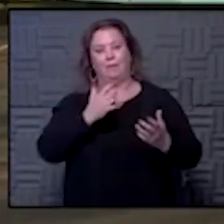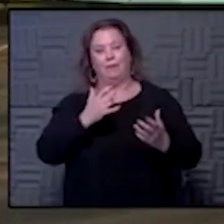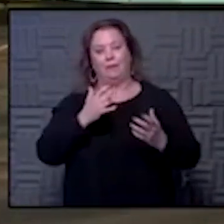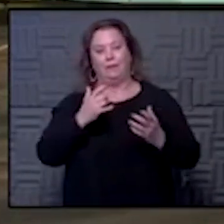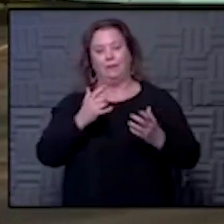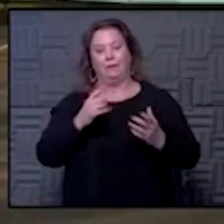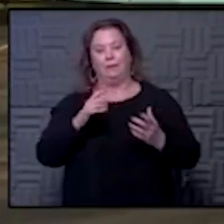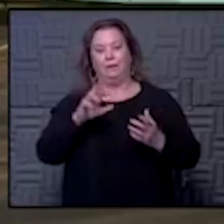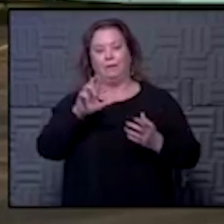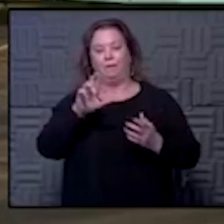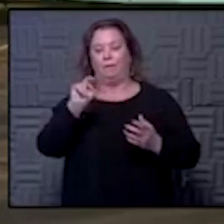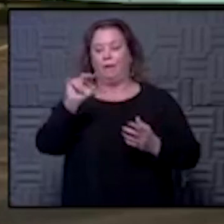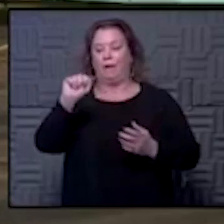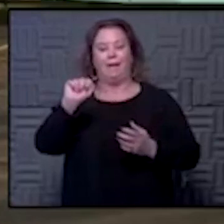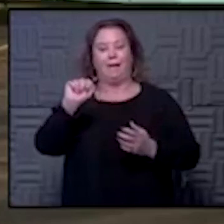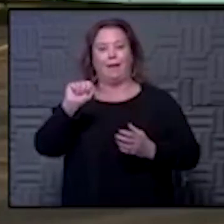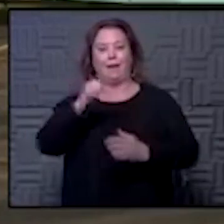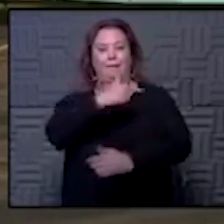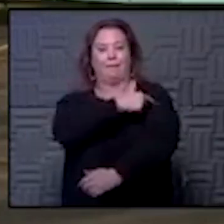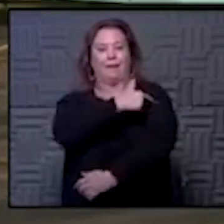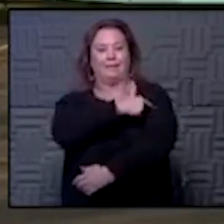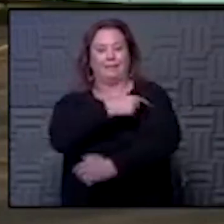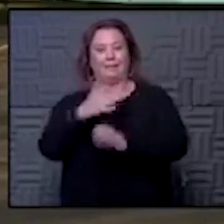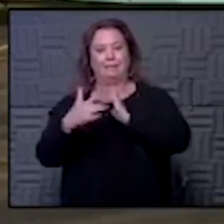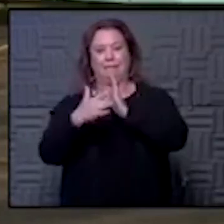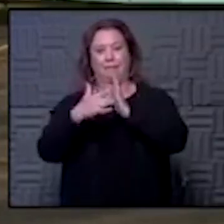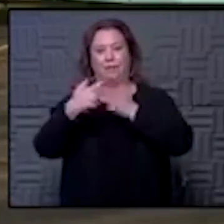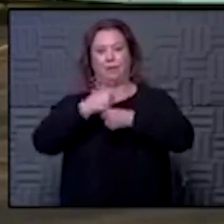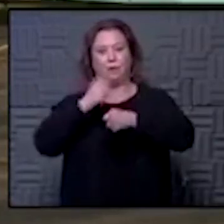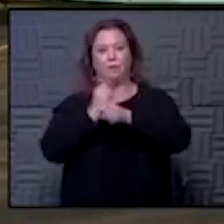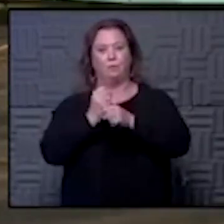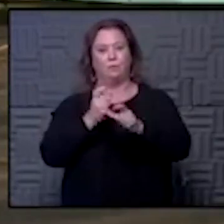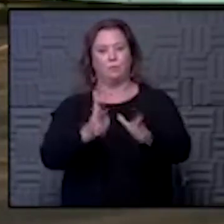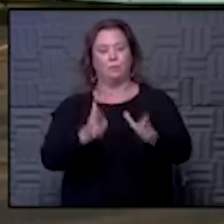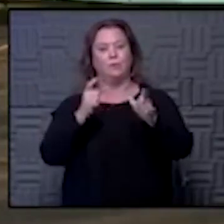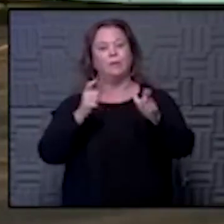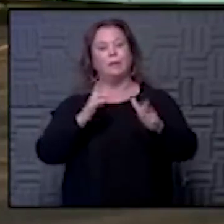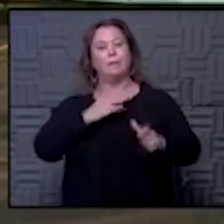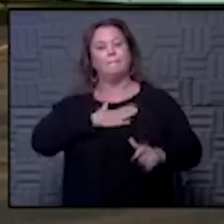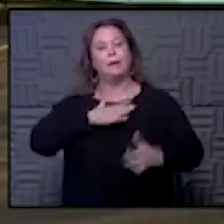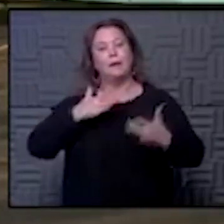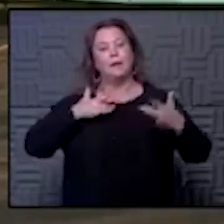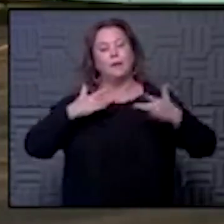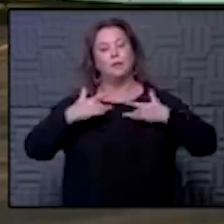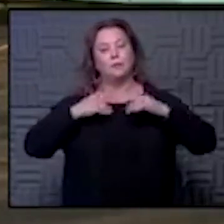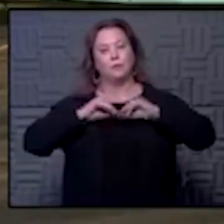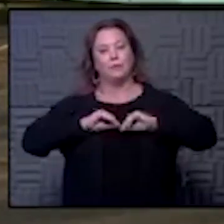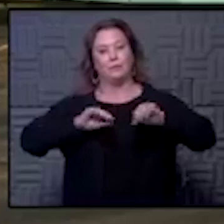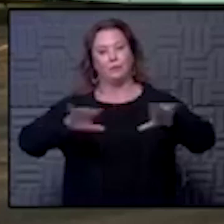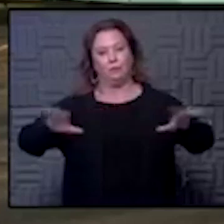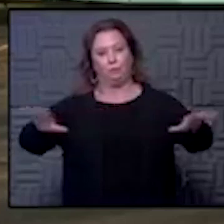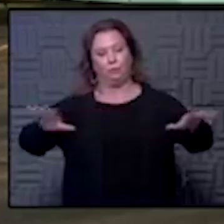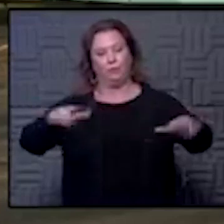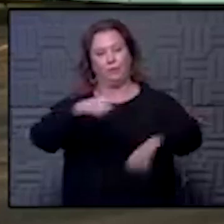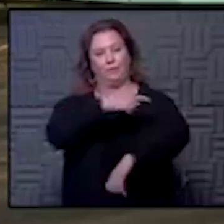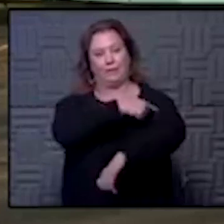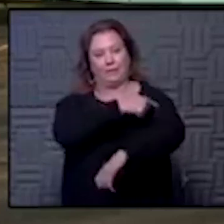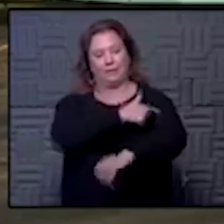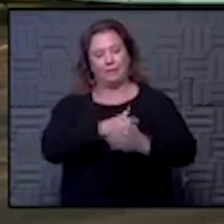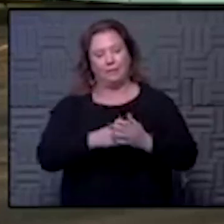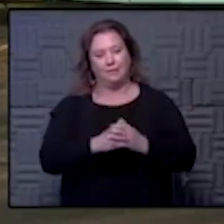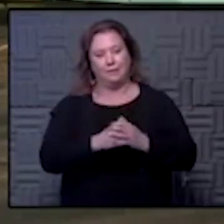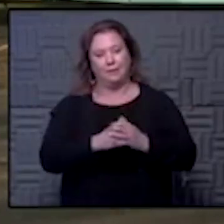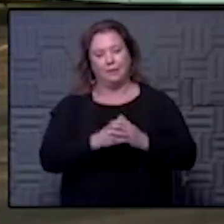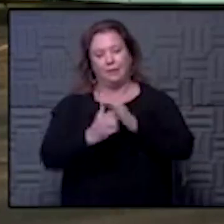messenger RNA vaccine technology can be produced very quickly. My concern is the distribution, and